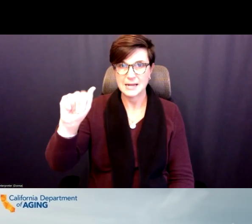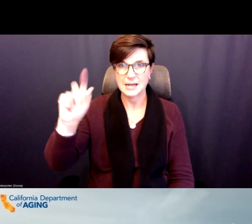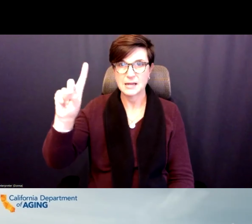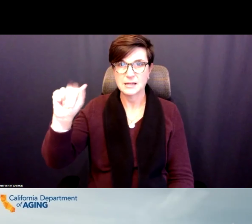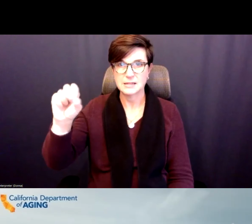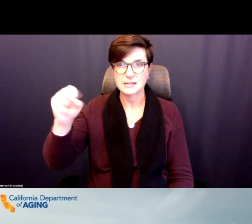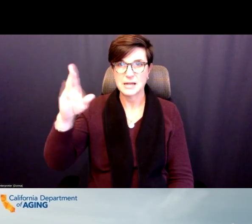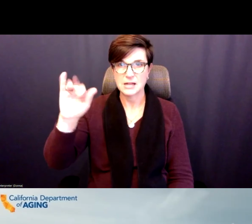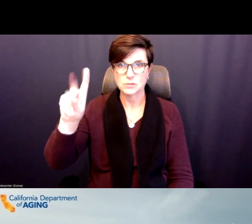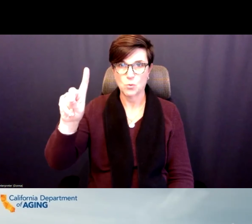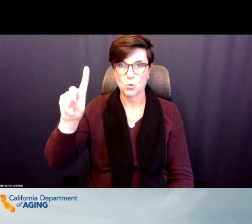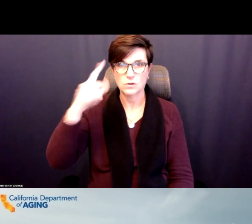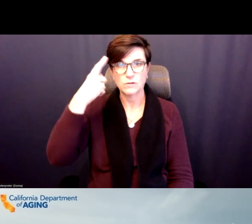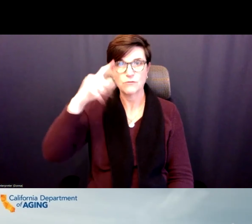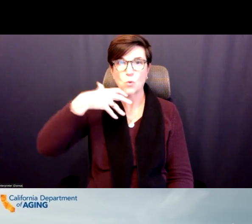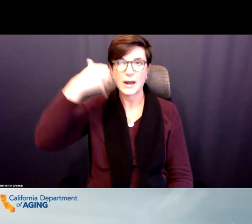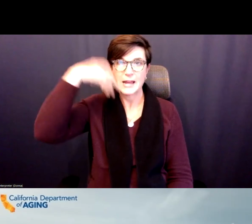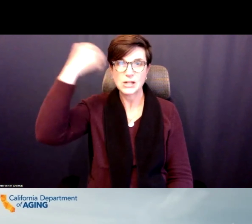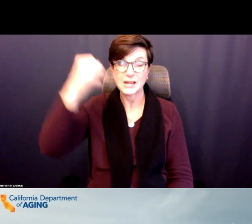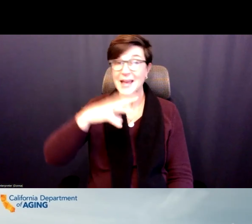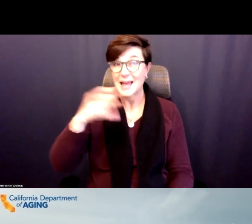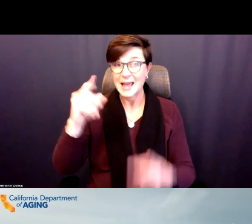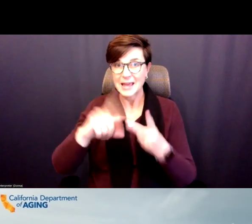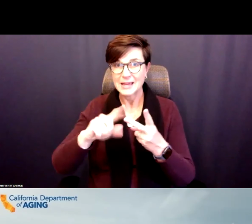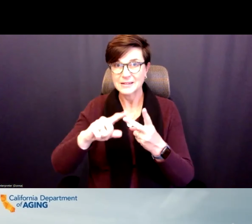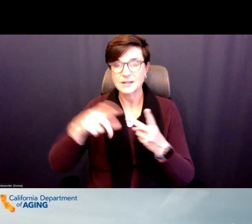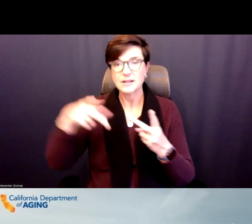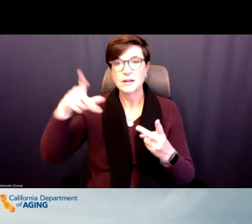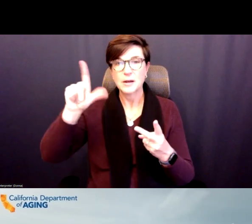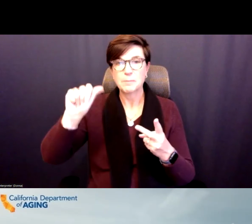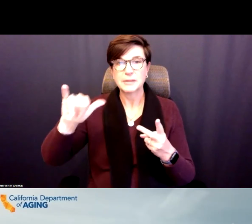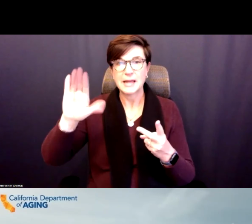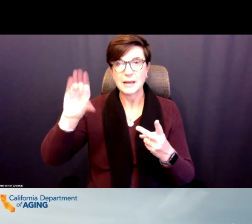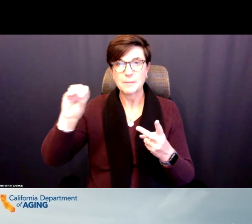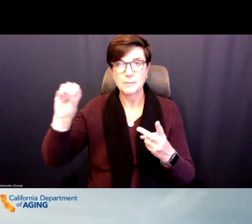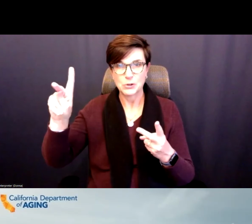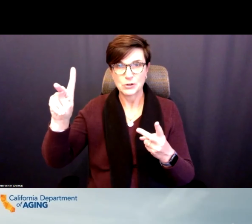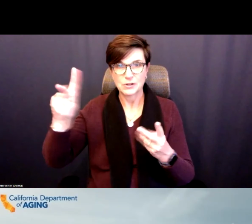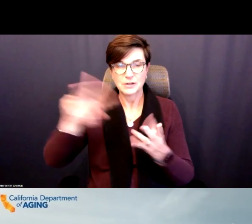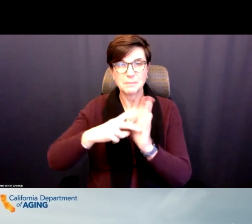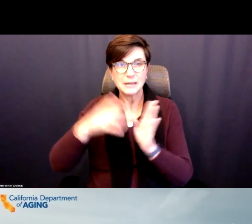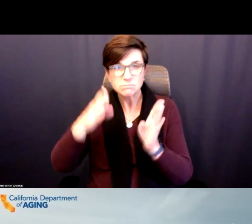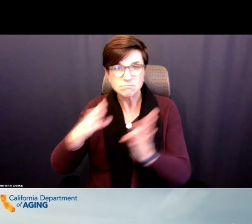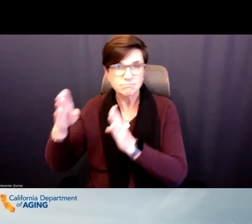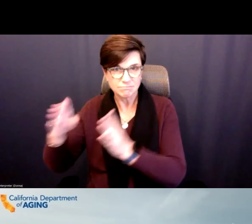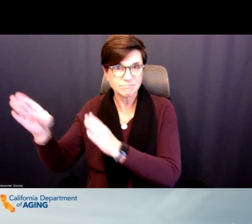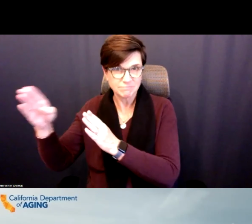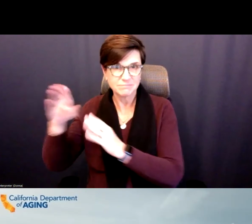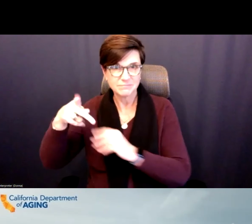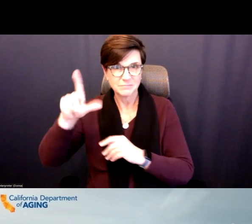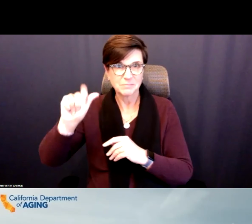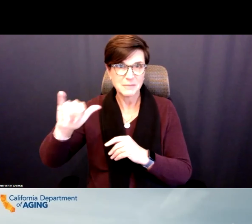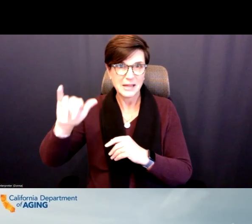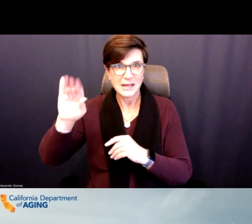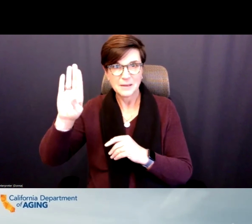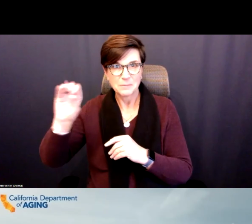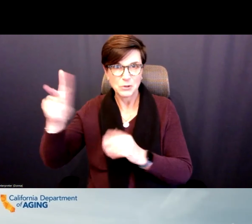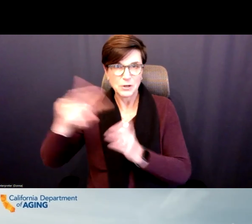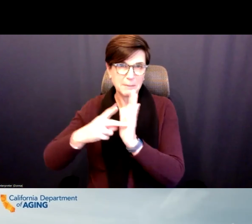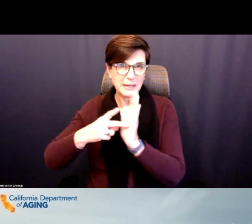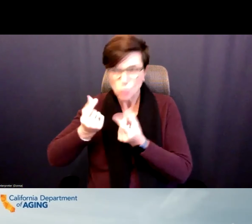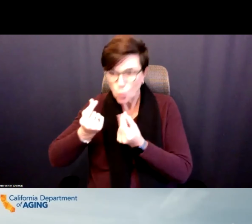a local playbook. Now, I hope you all have had a chance to check out the local playbook. It is available online. Our next slide